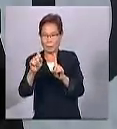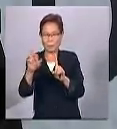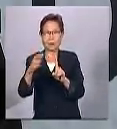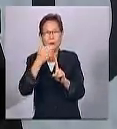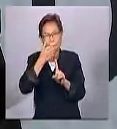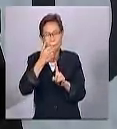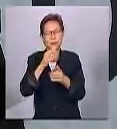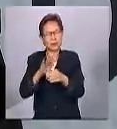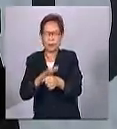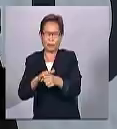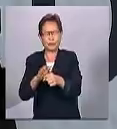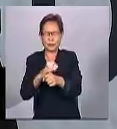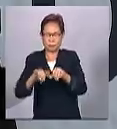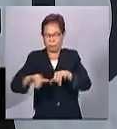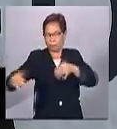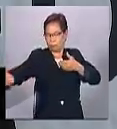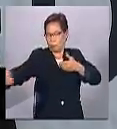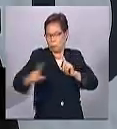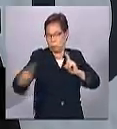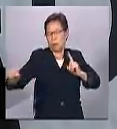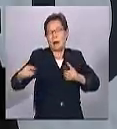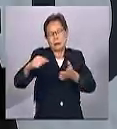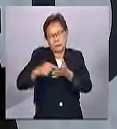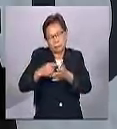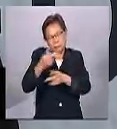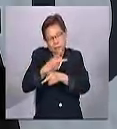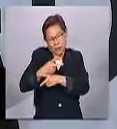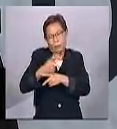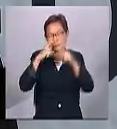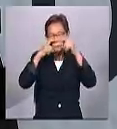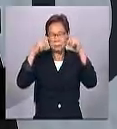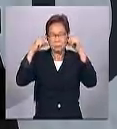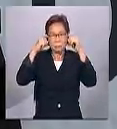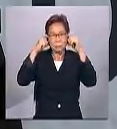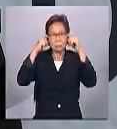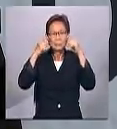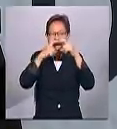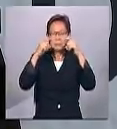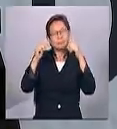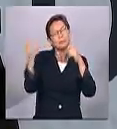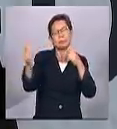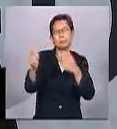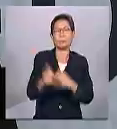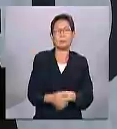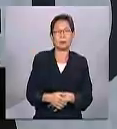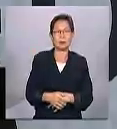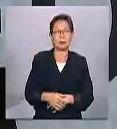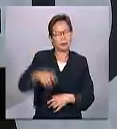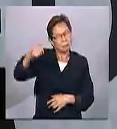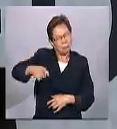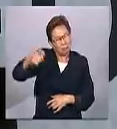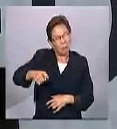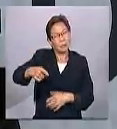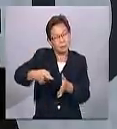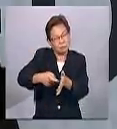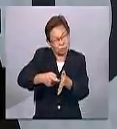adequate. But sometimes if you want to take precaution, you want to wear the mask, that's up to you. But that's a minimum requirement that's